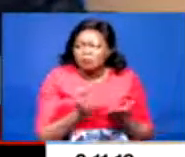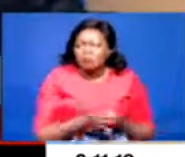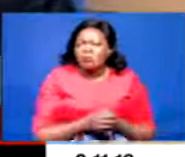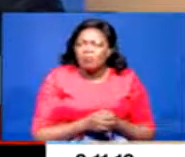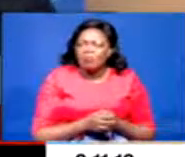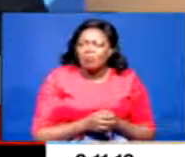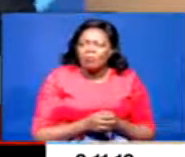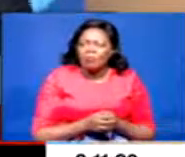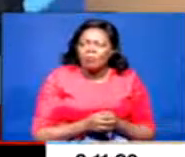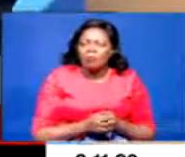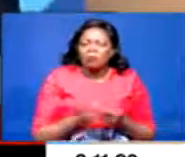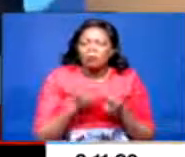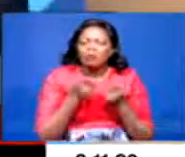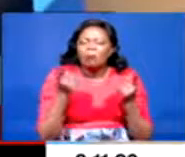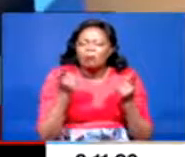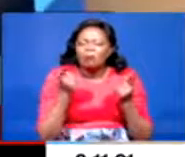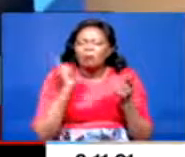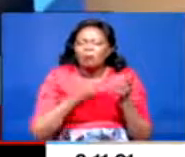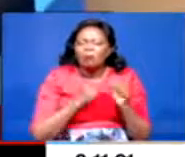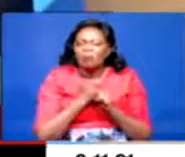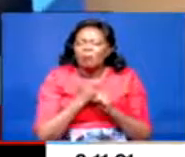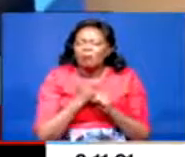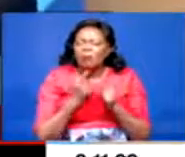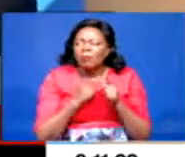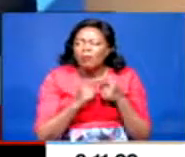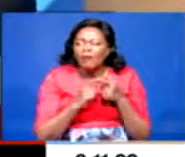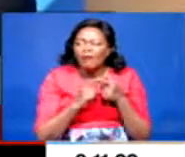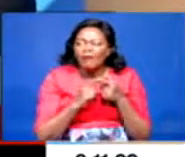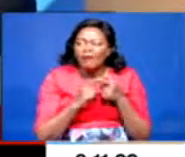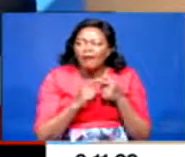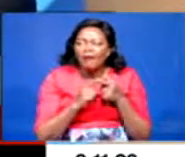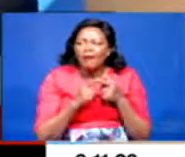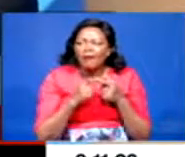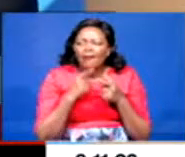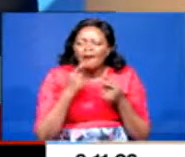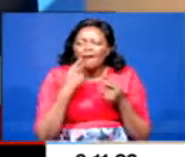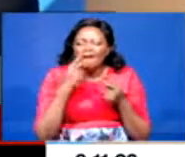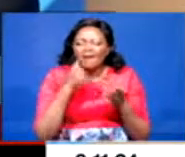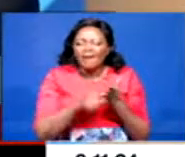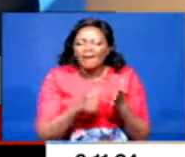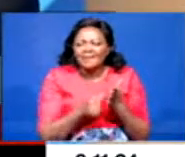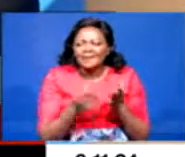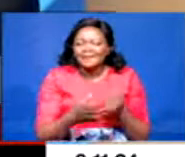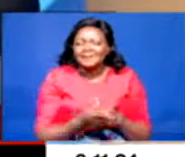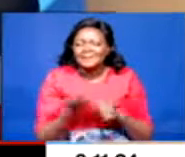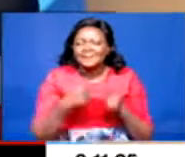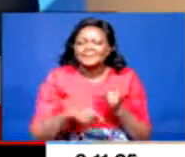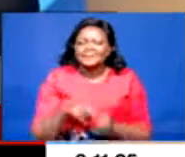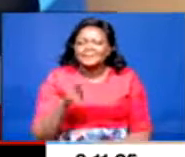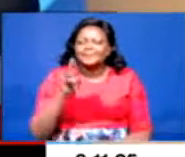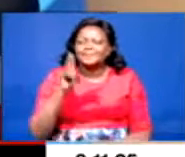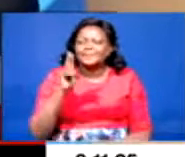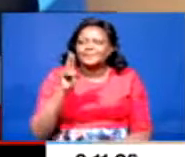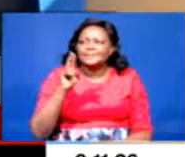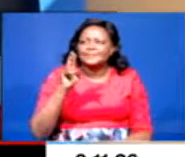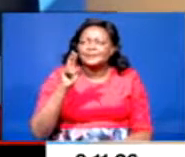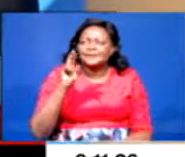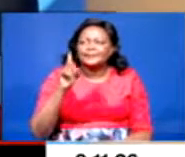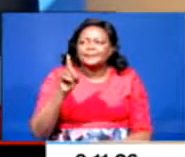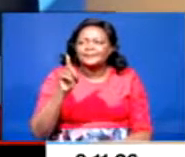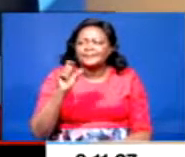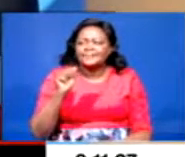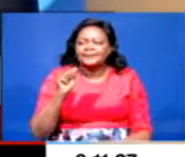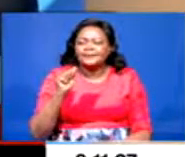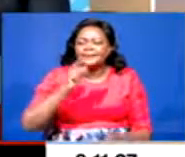Joy paints them, whether indeed the system is foolproof. But I've just seen a letter here from the United Democratic Alliance. They've written to the